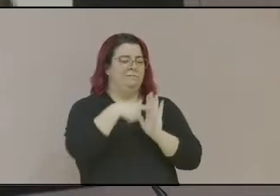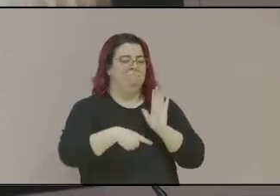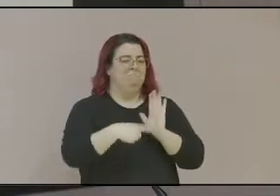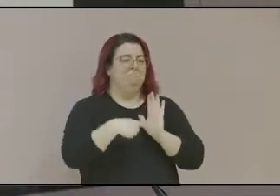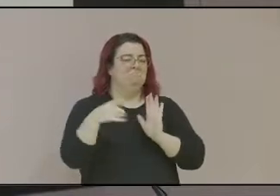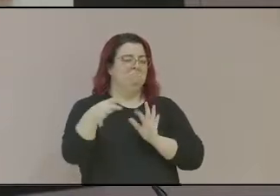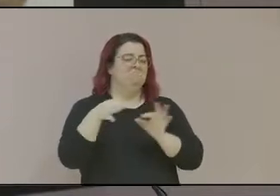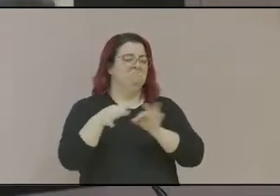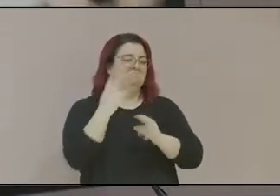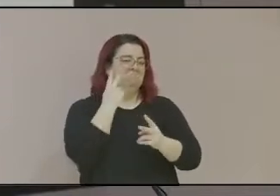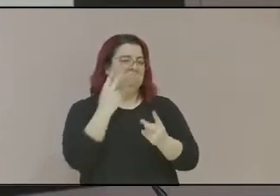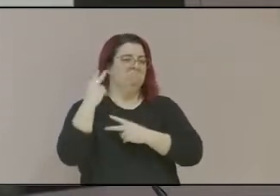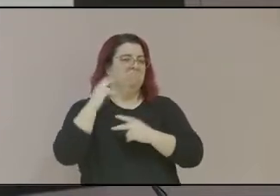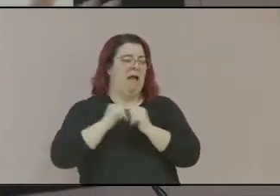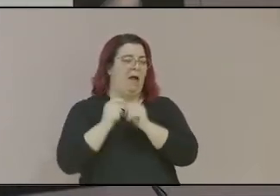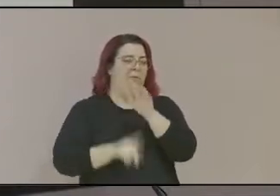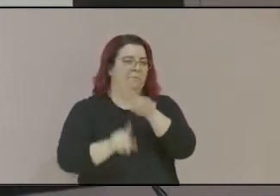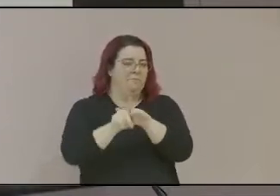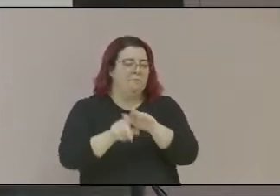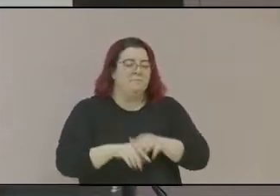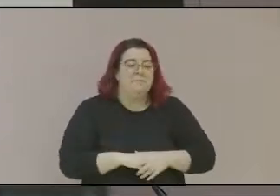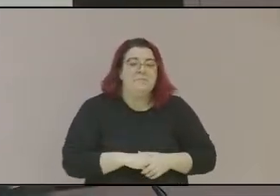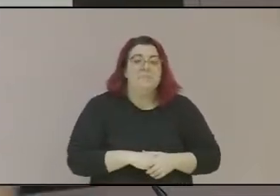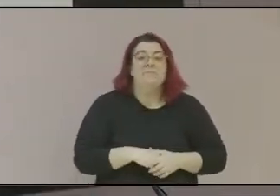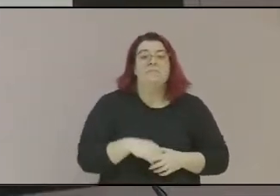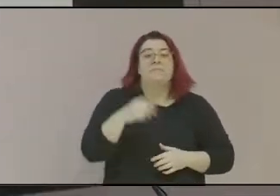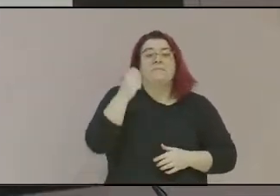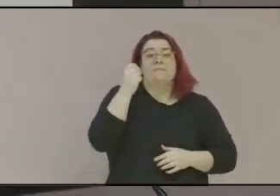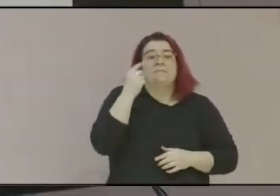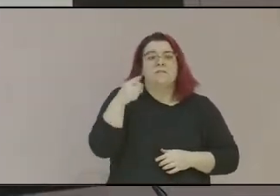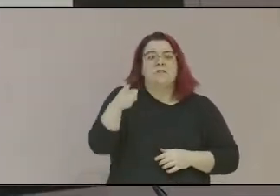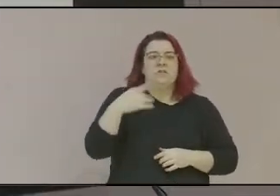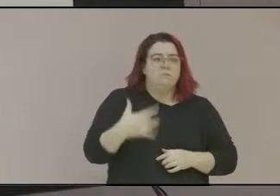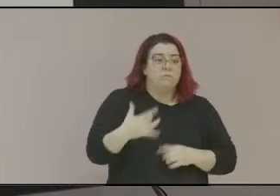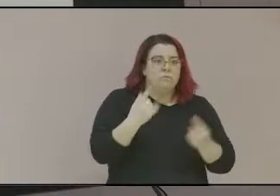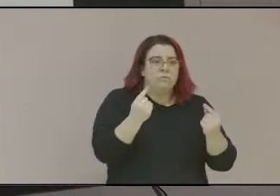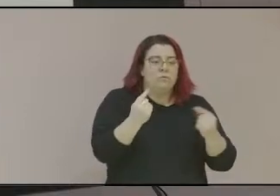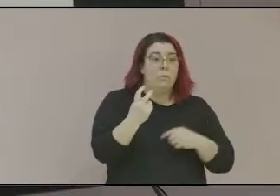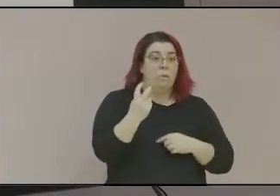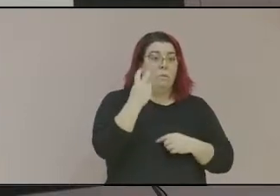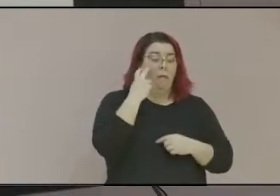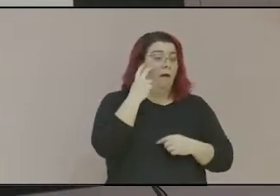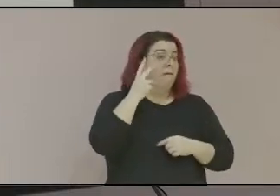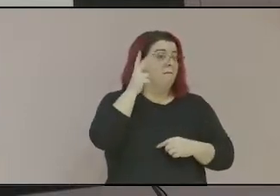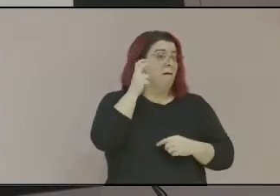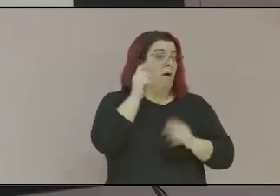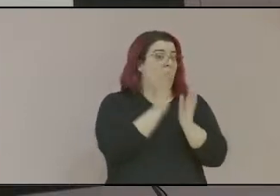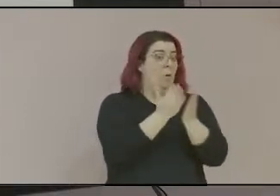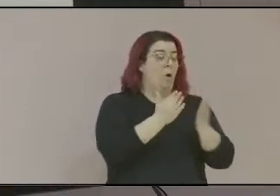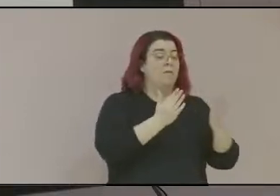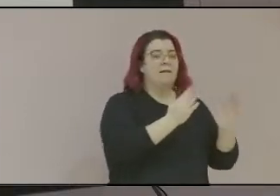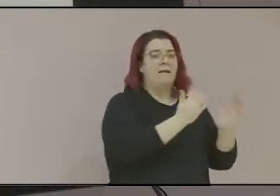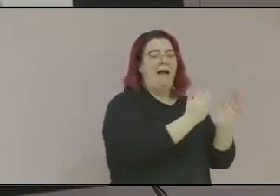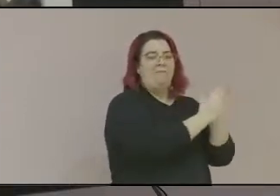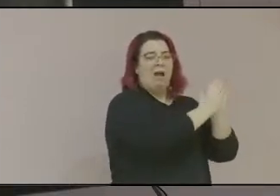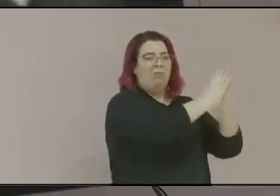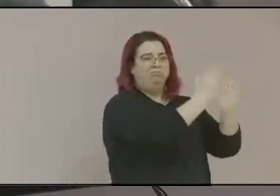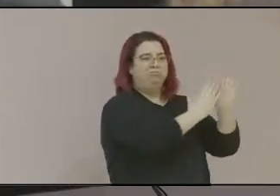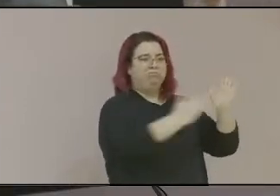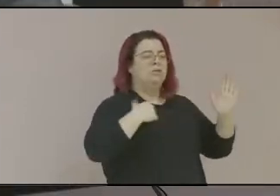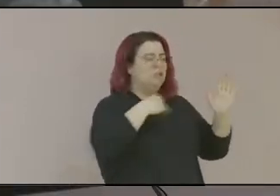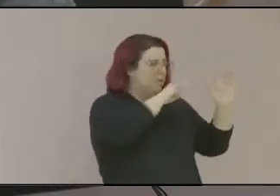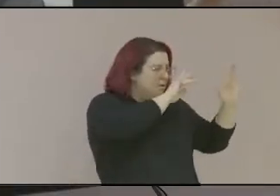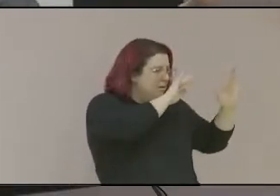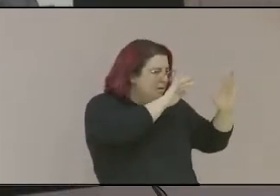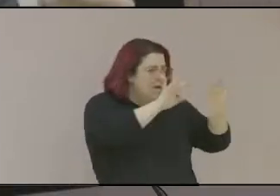an archive of mostly things like audiobooks for the blind. In this essay, she